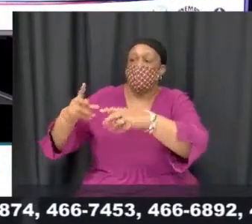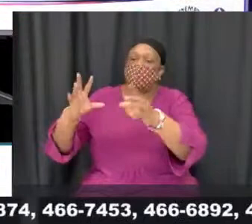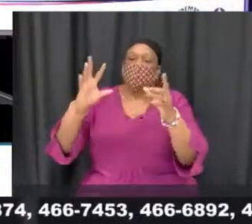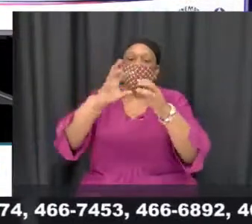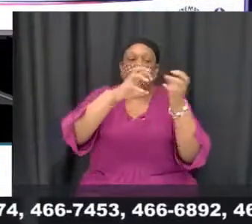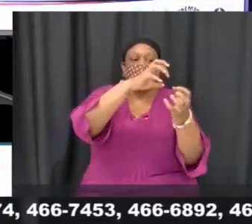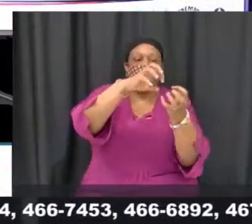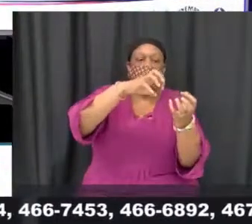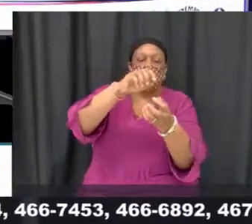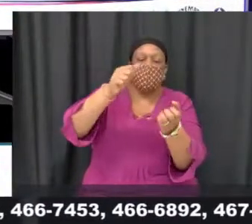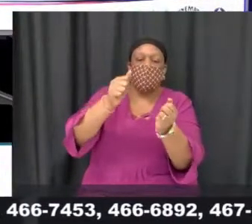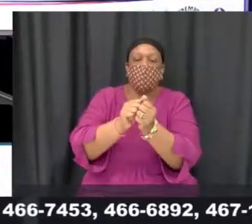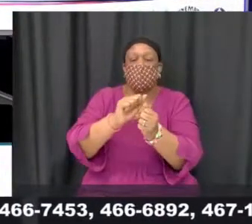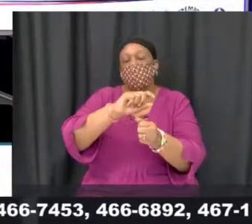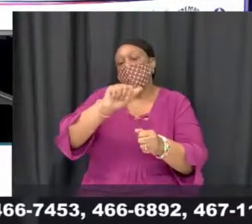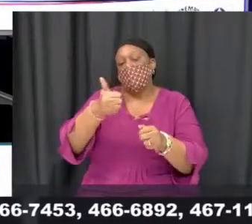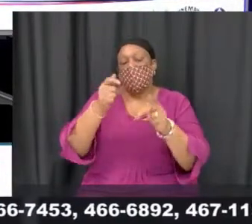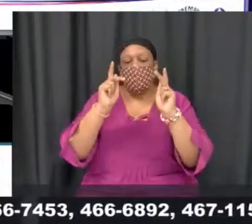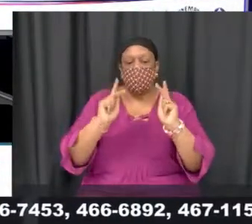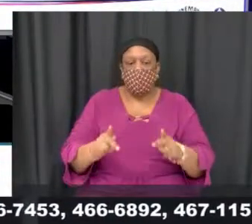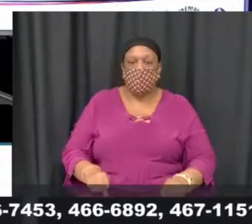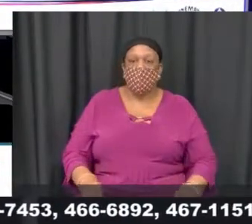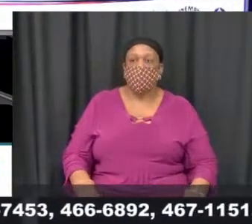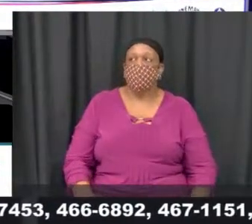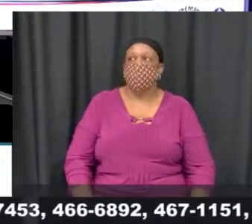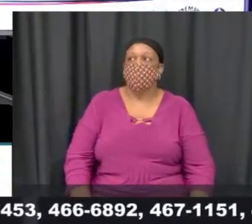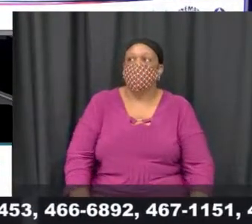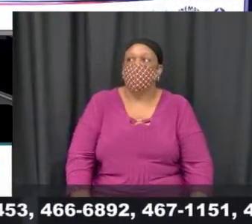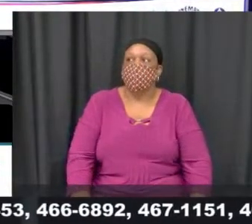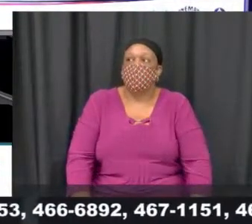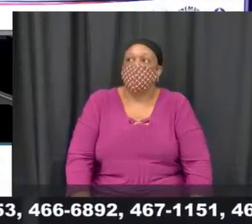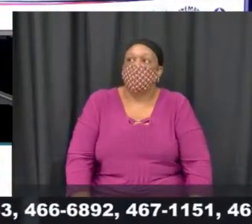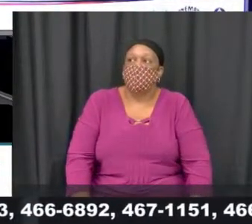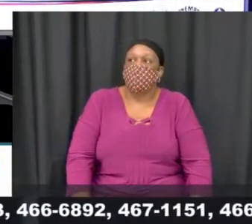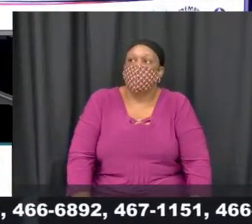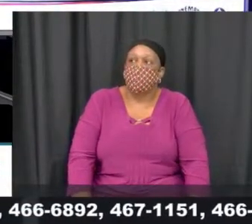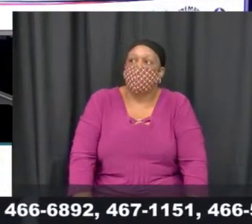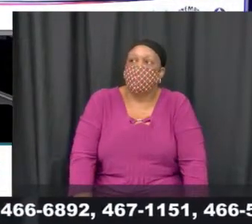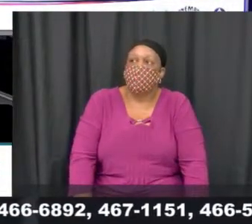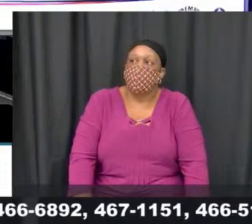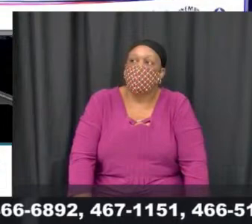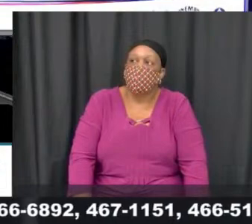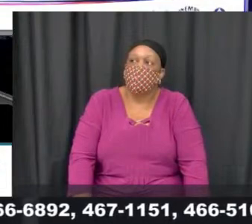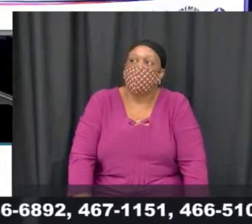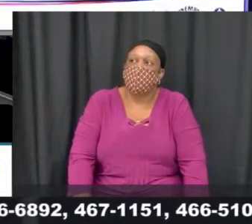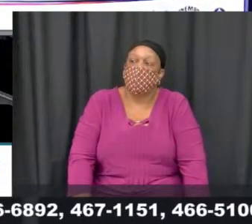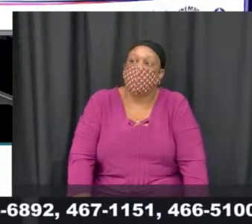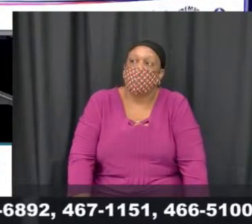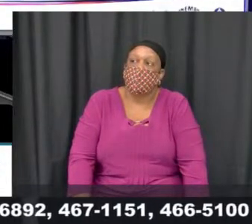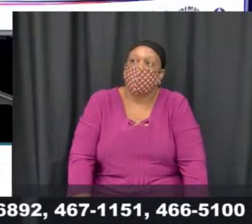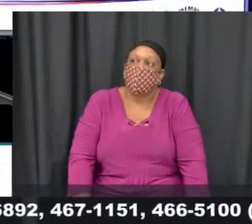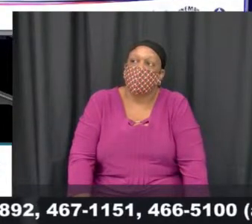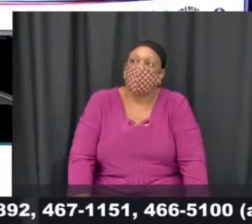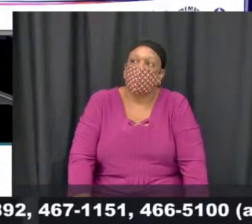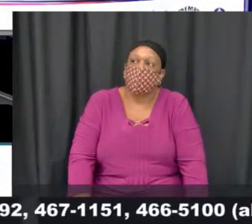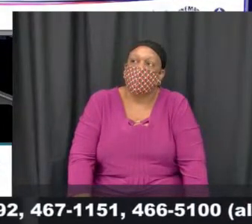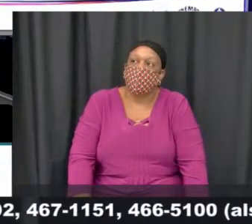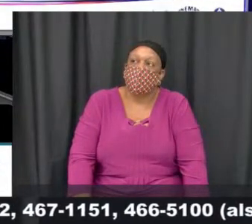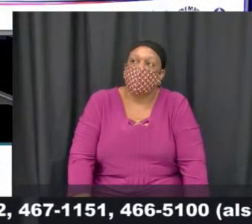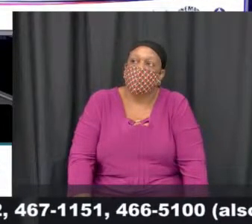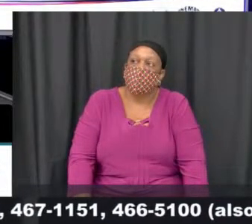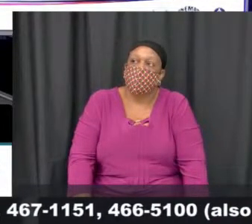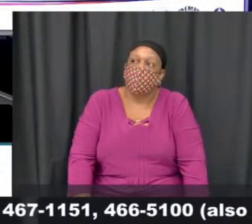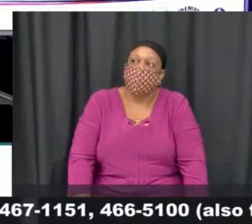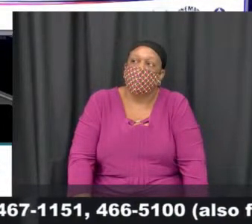Thank you, Dr. Wilkinson. This is another question. How long after